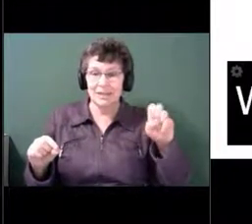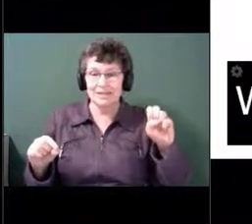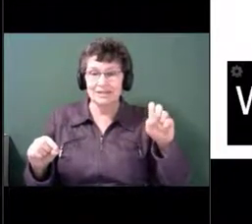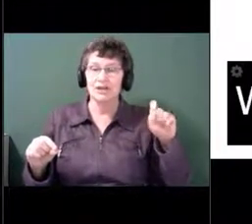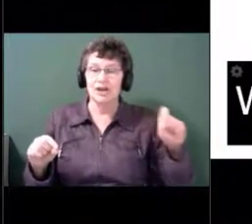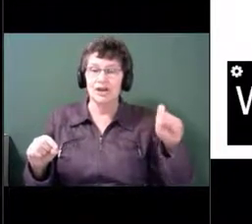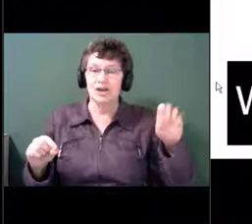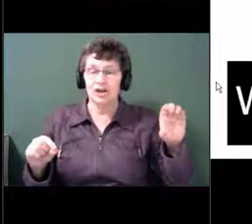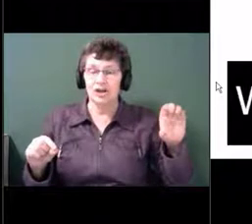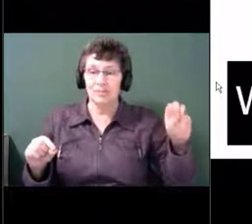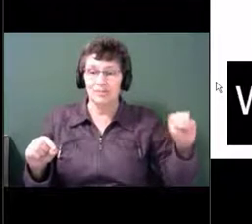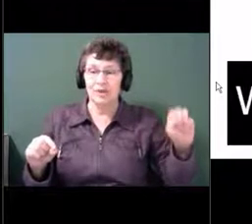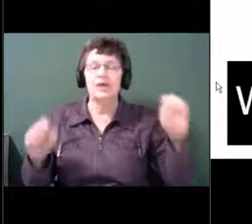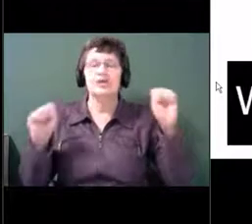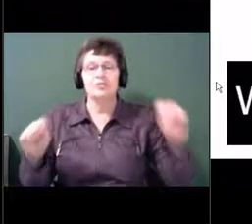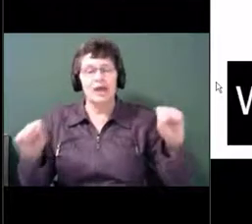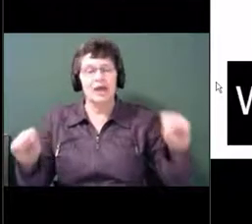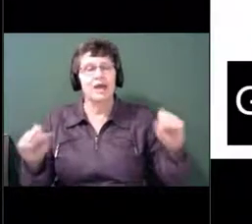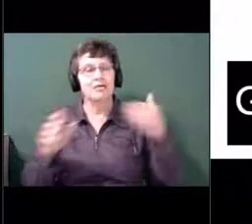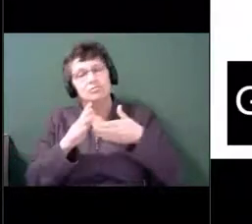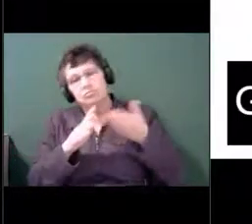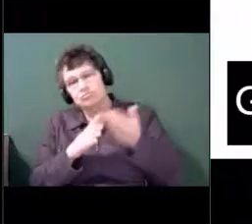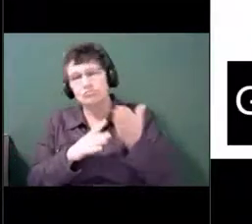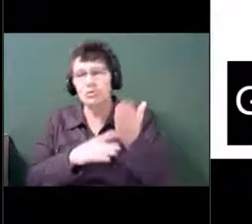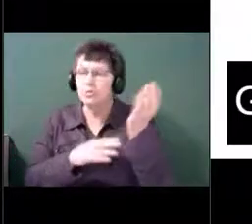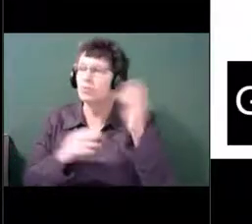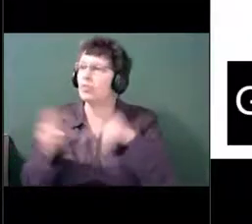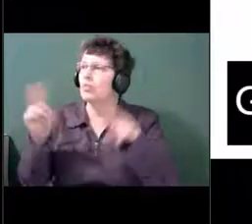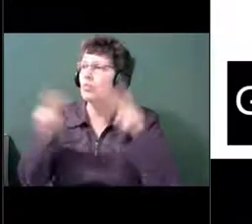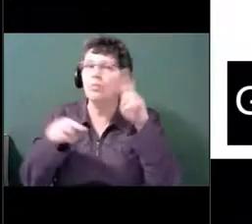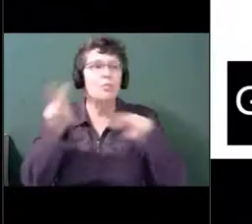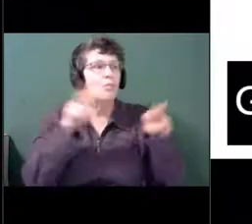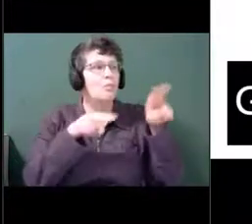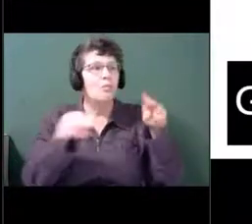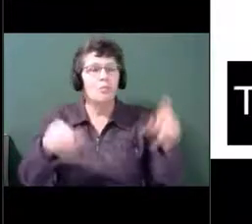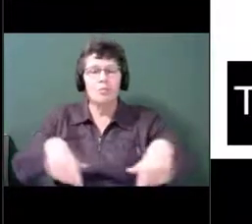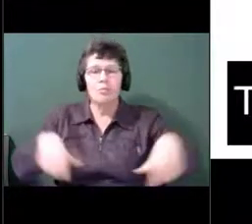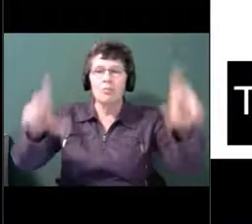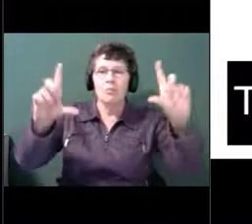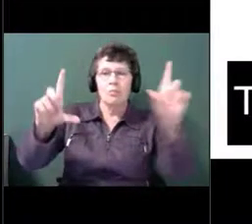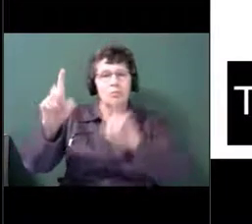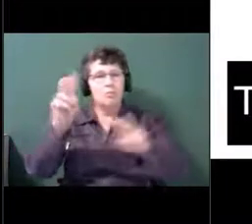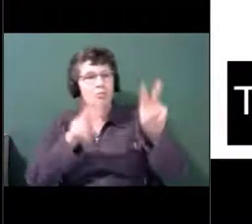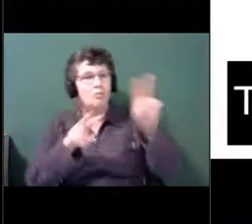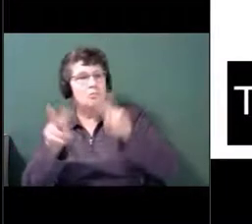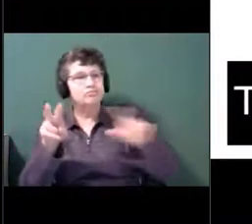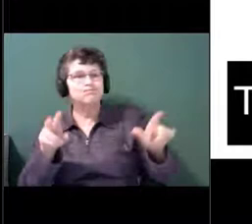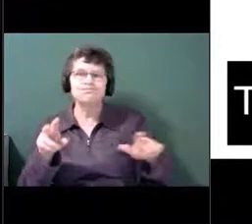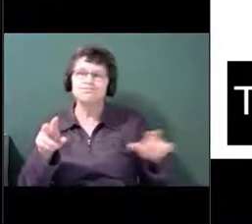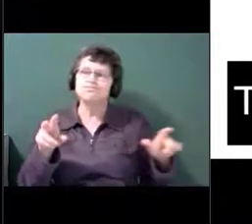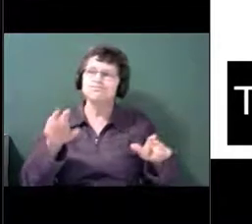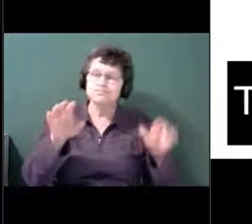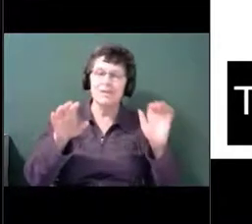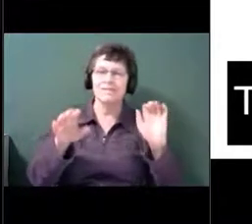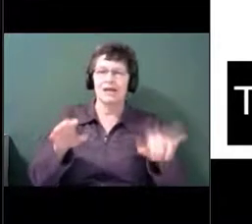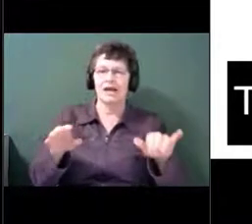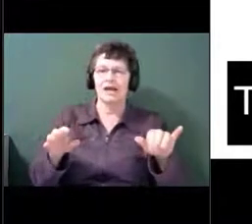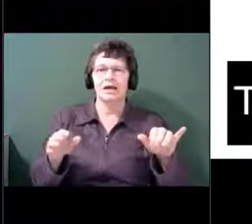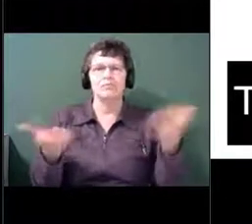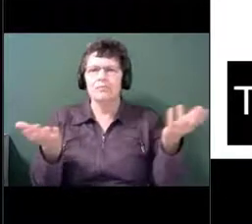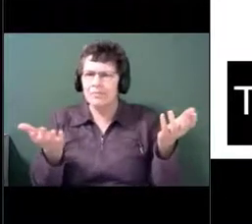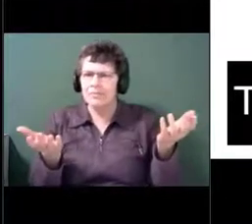collage, the painting, the poetry, and other pieces that this work resulted in. And we'd love to hear from